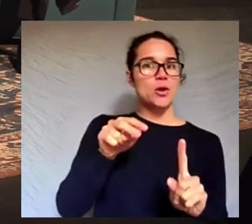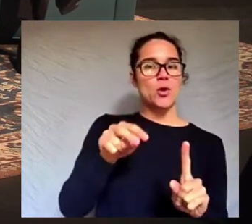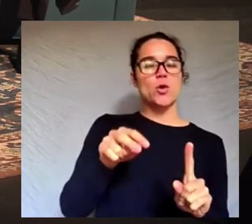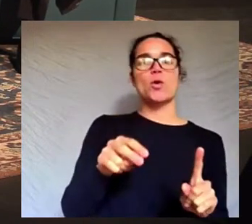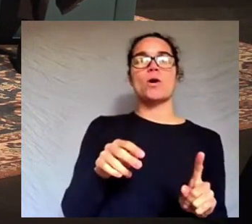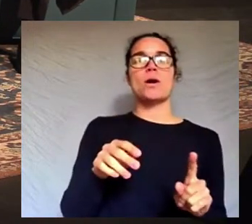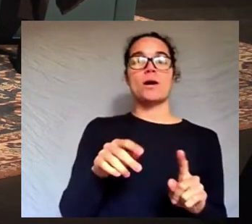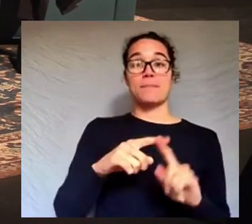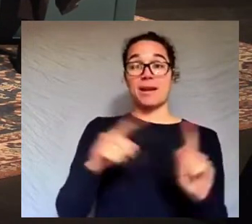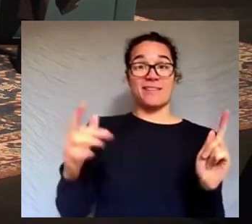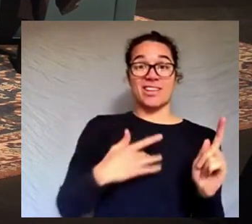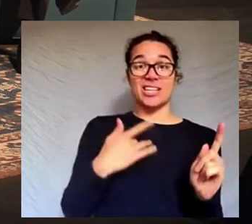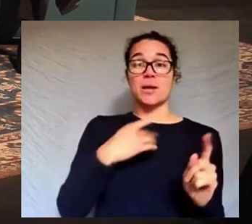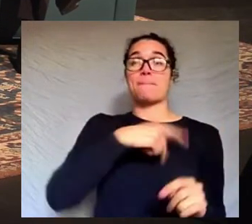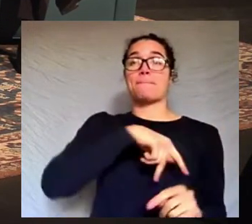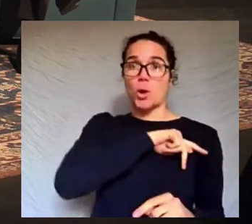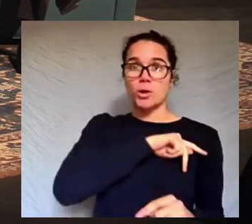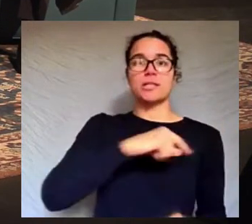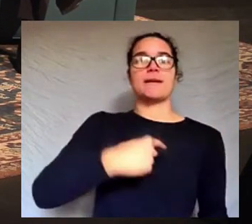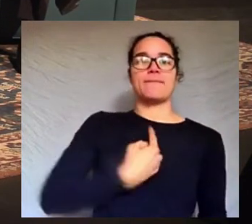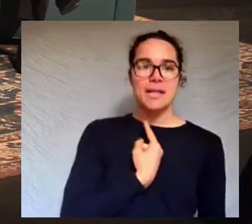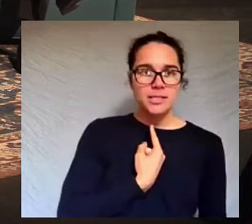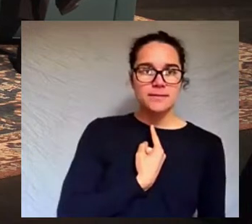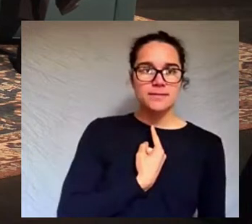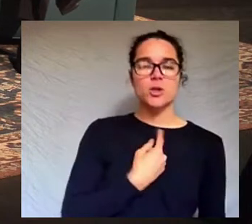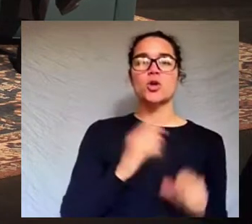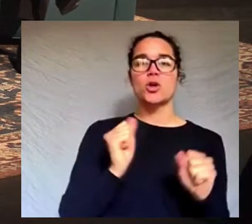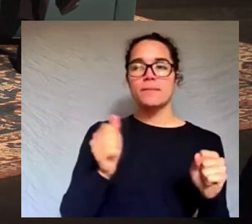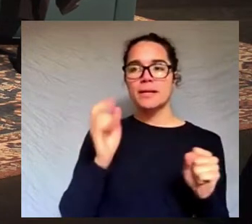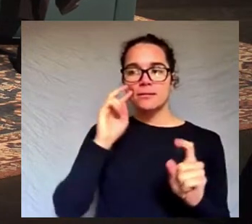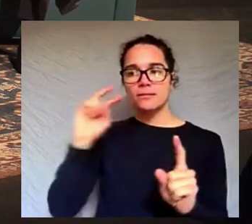offensive to them, or could be perceived by others as